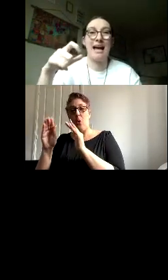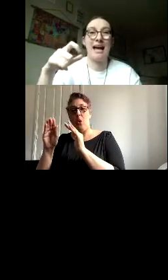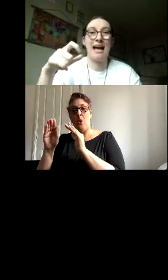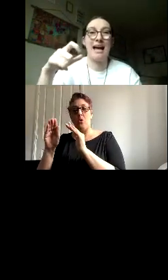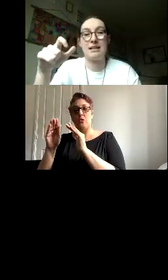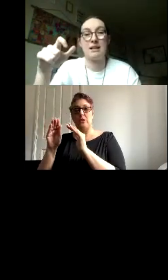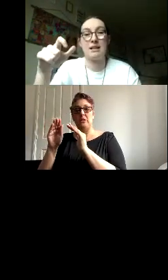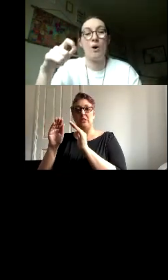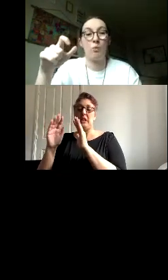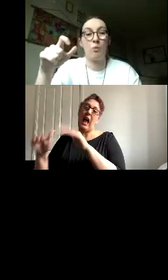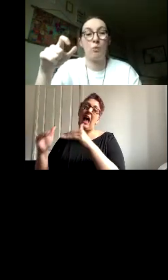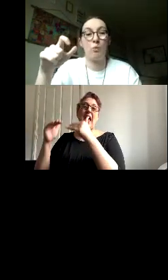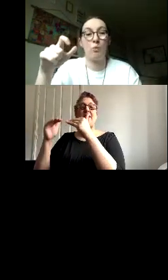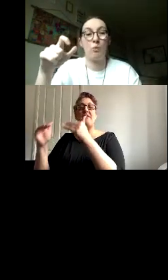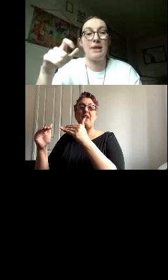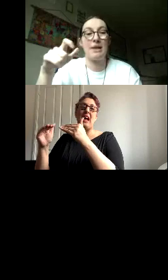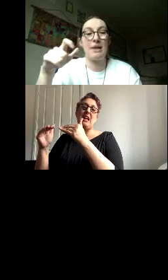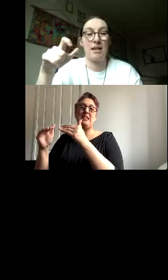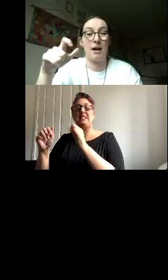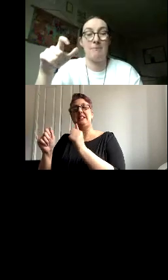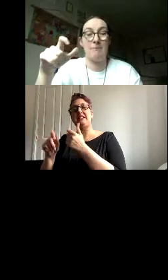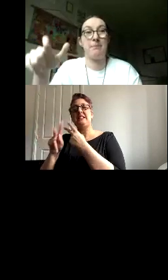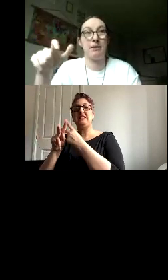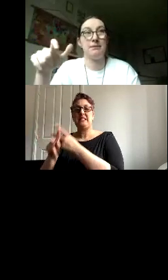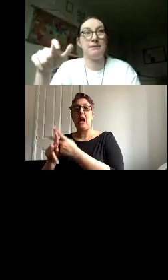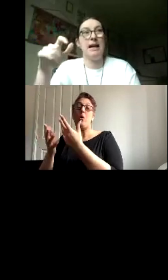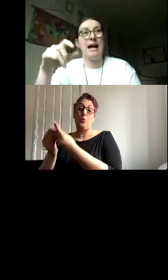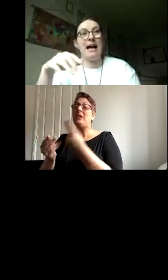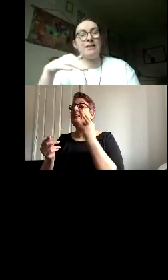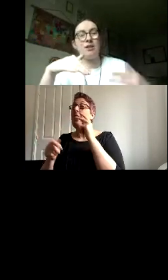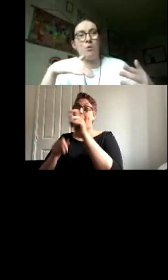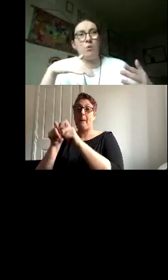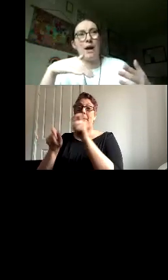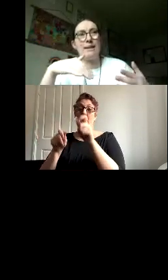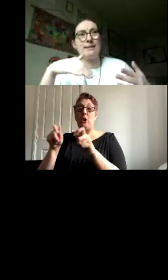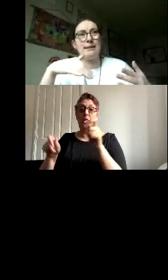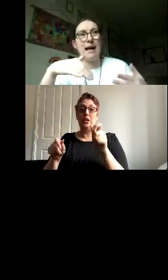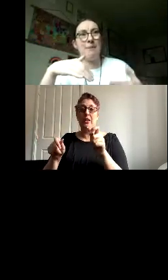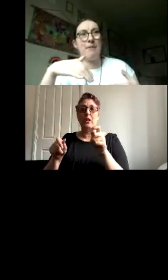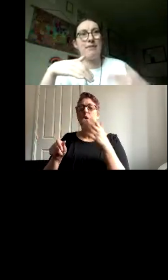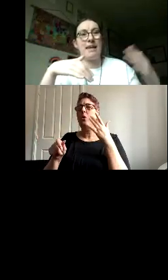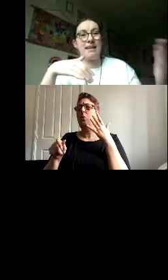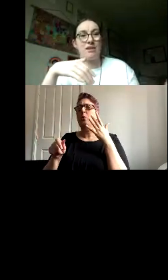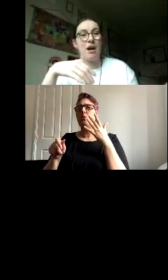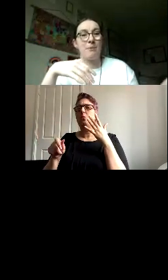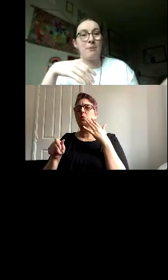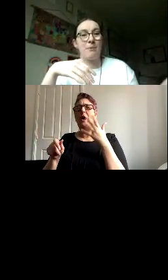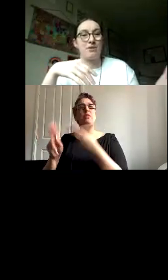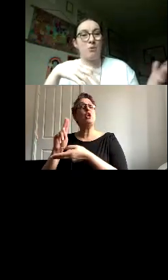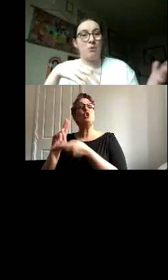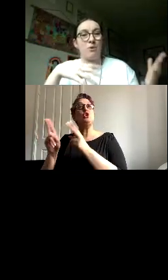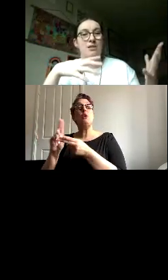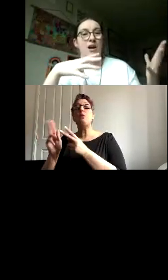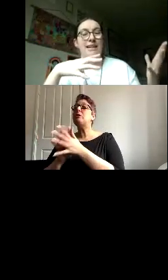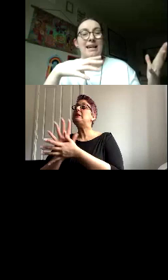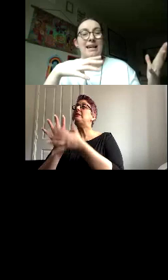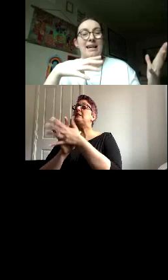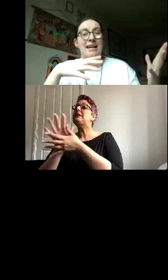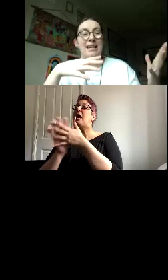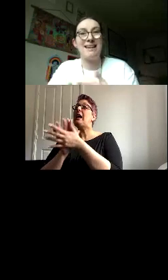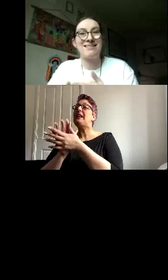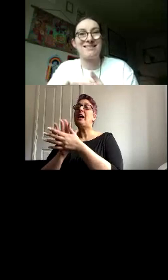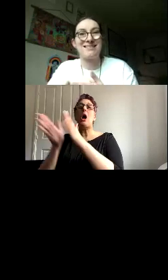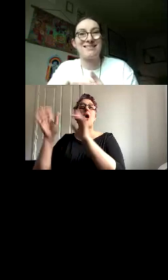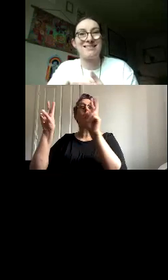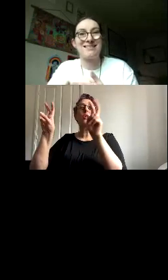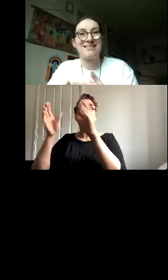care preferences with deaf people. And when the interpreter was signing